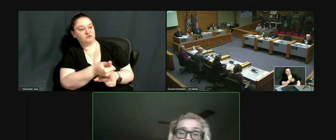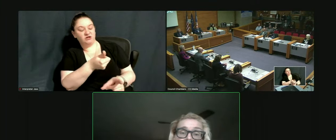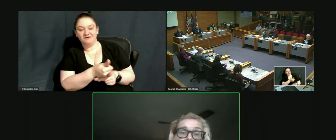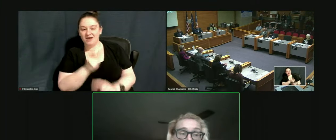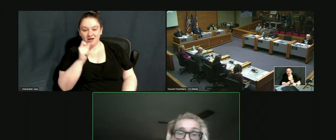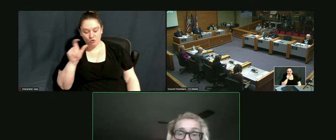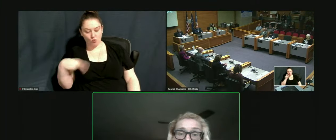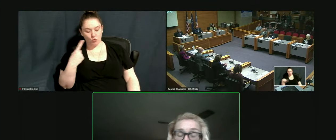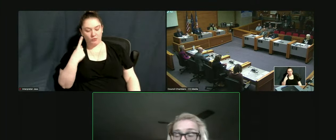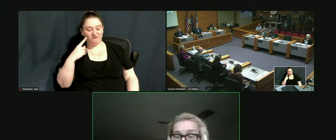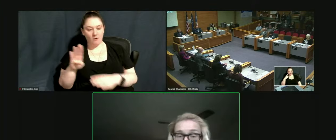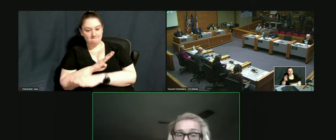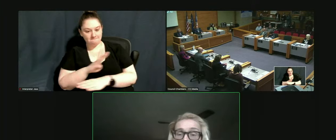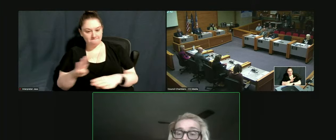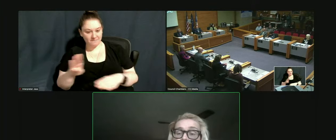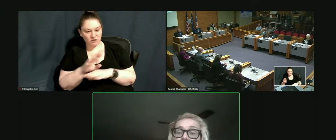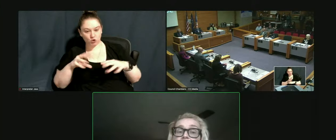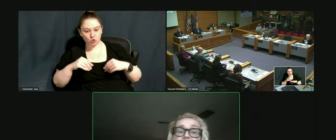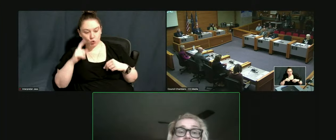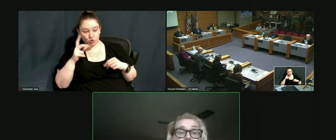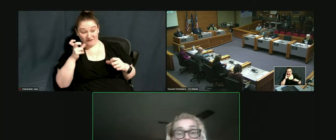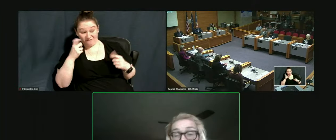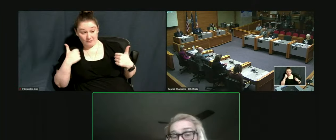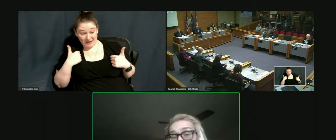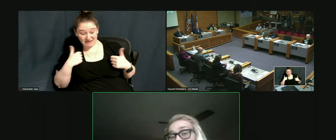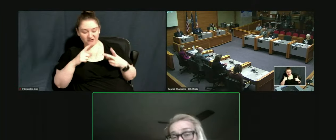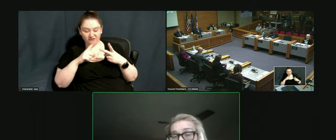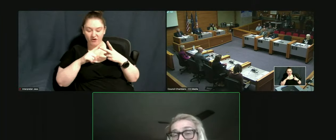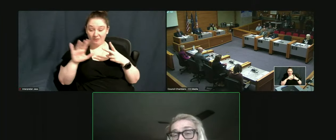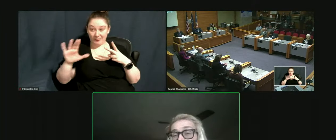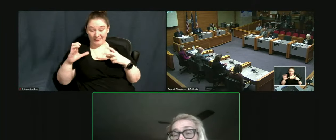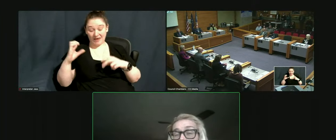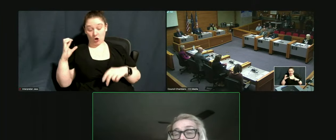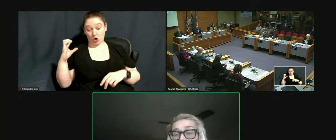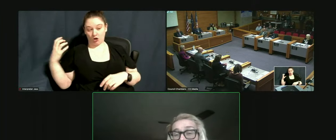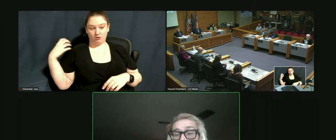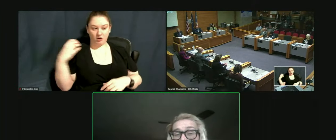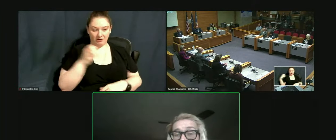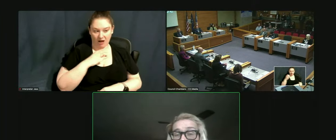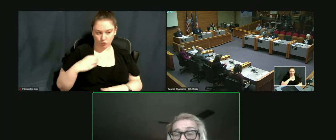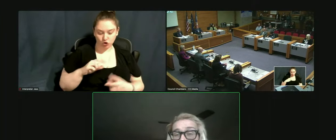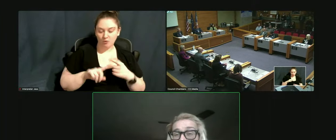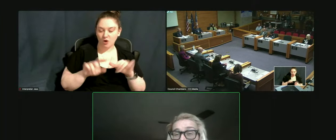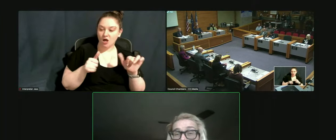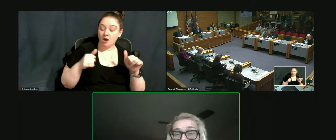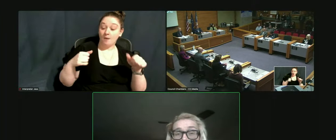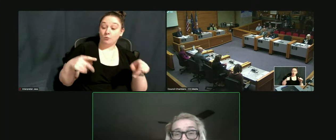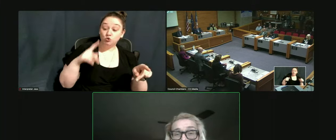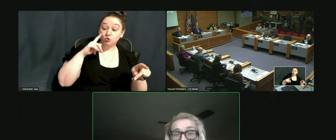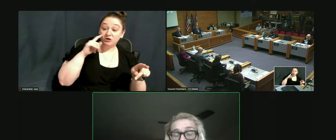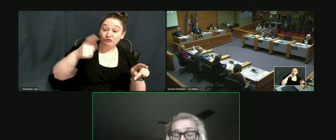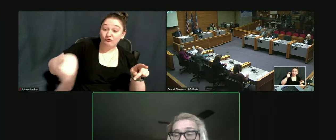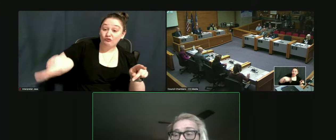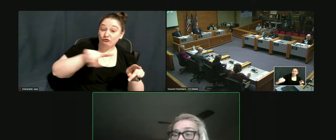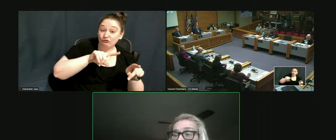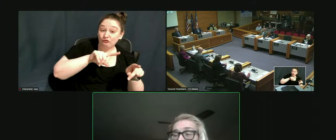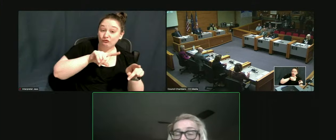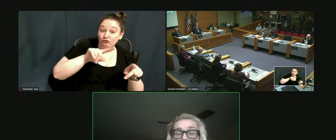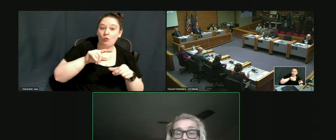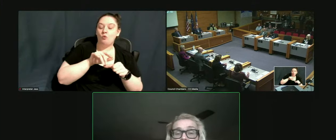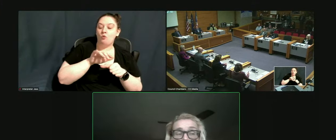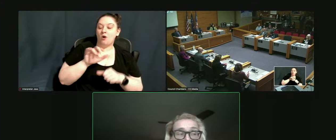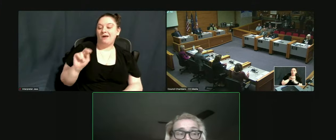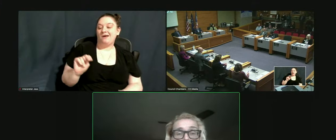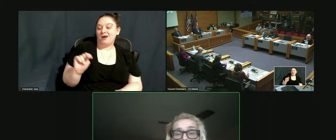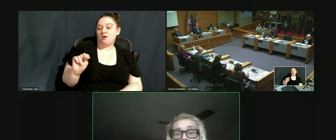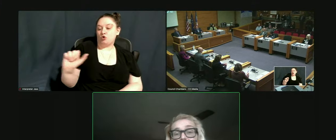owners to hear from me and their counselors, but it's also an opportunity for our neighborhood associations to remind folks that they